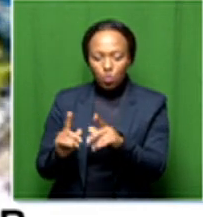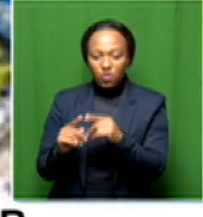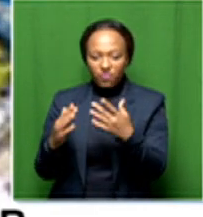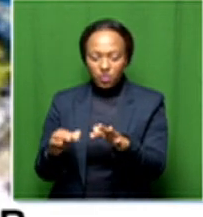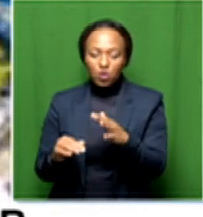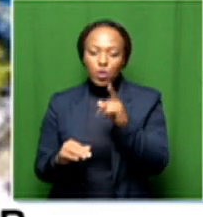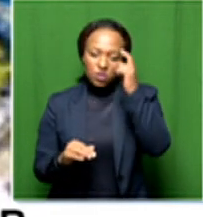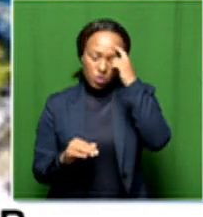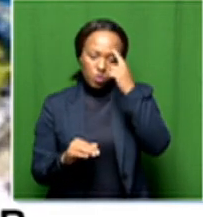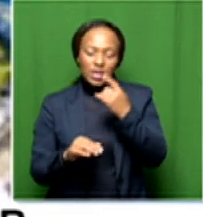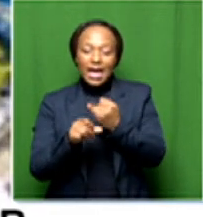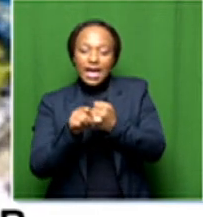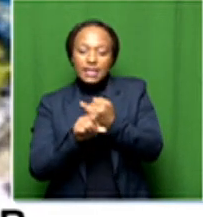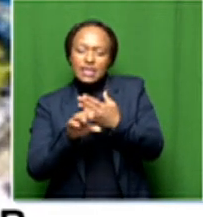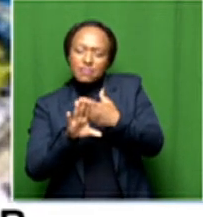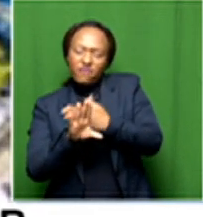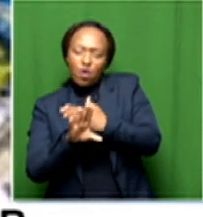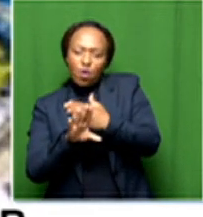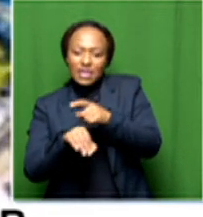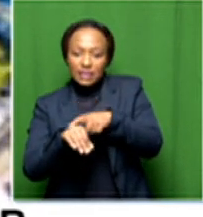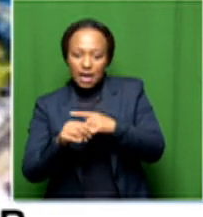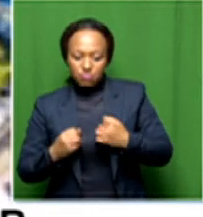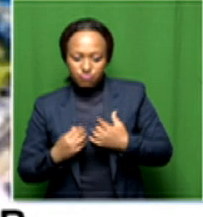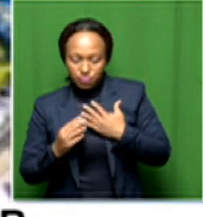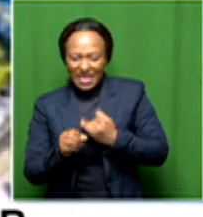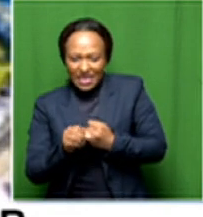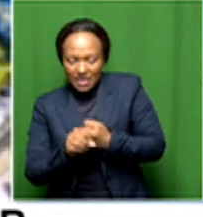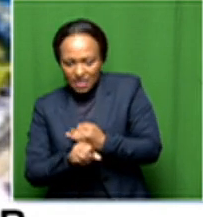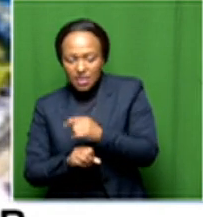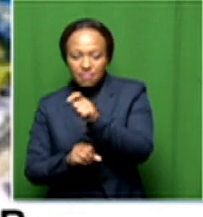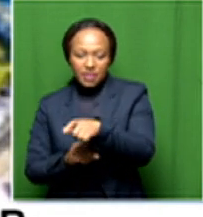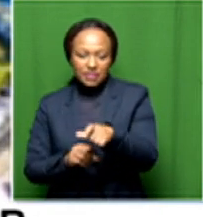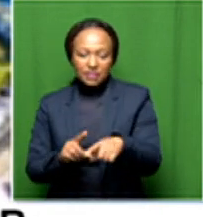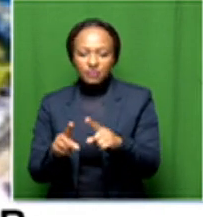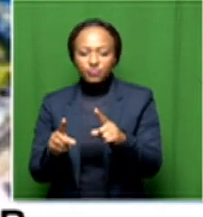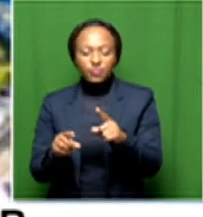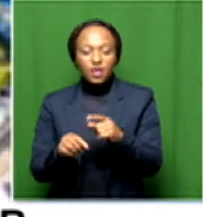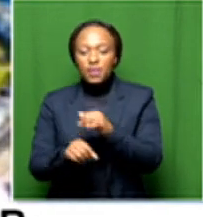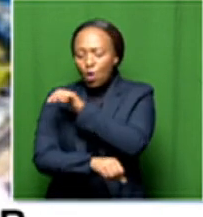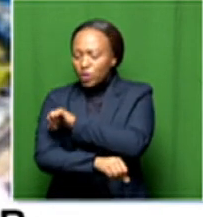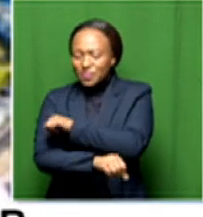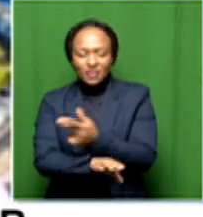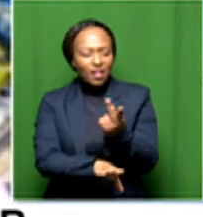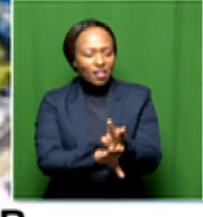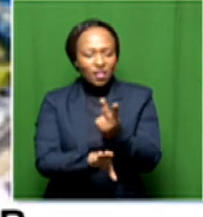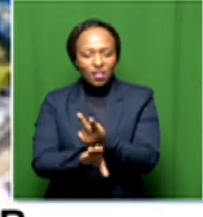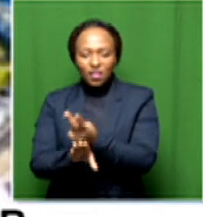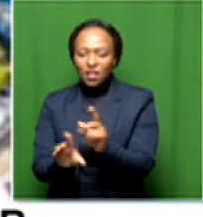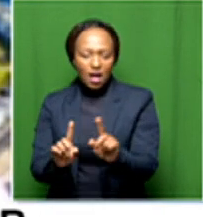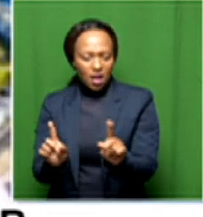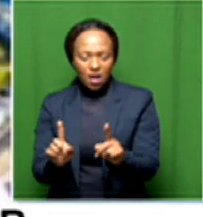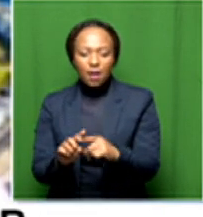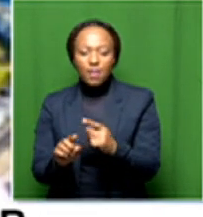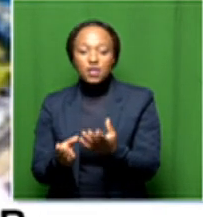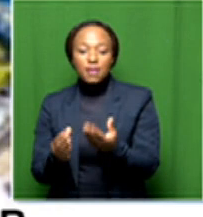that if we give this drug early in the course of disease, so these are in ambulatory persons, these are not hospitalized people who have